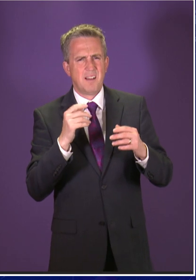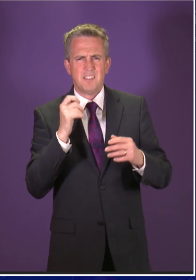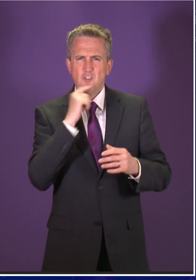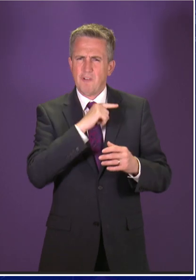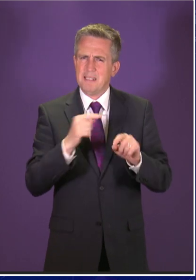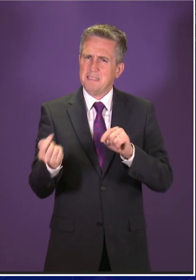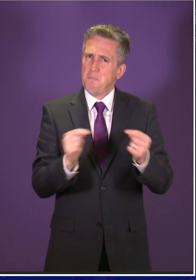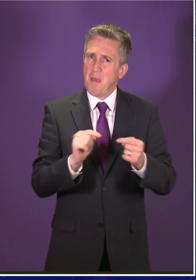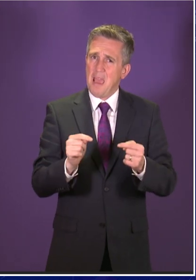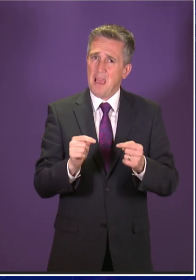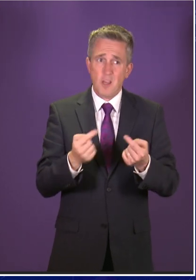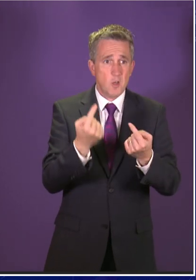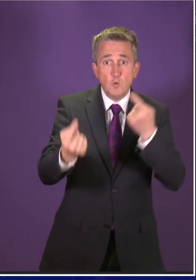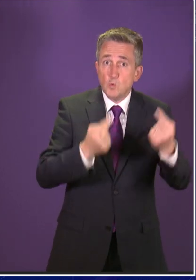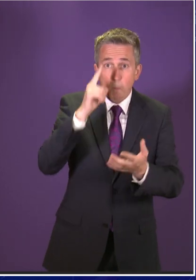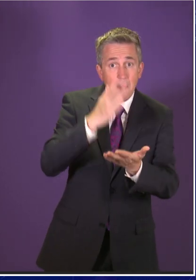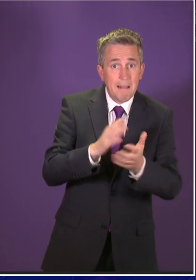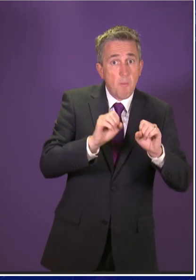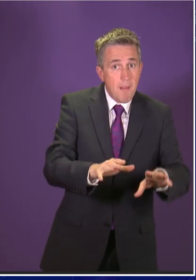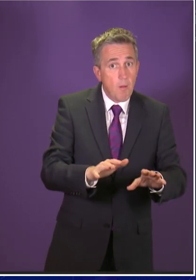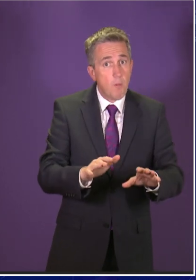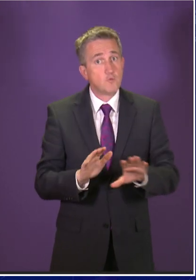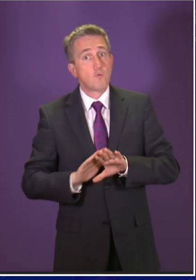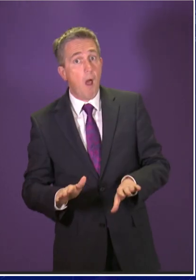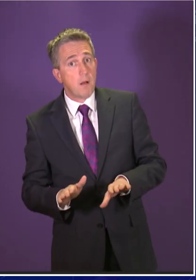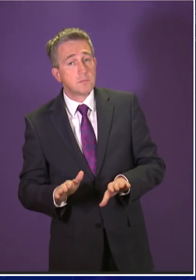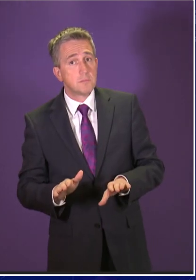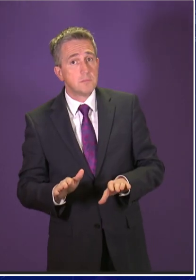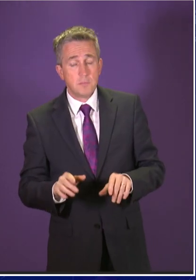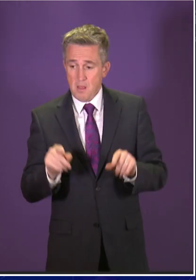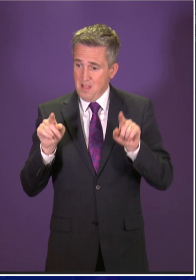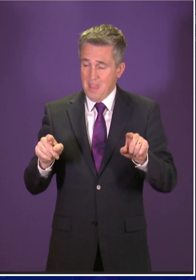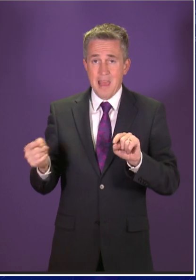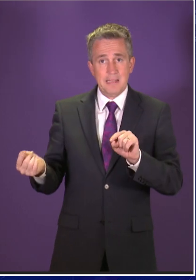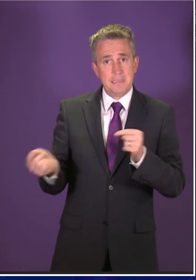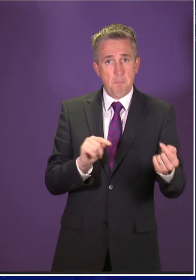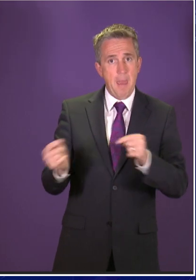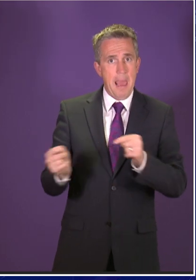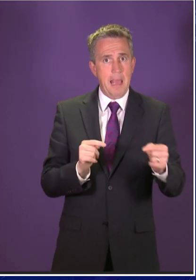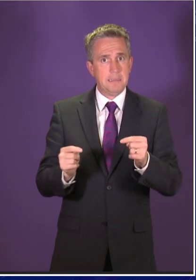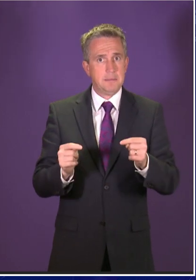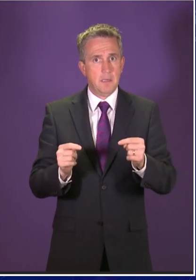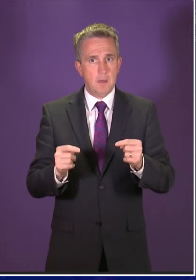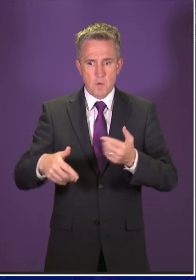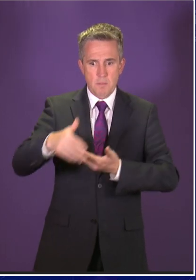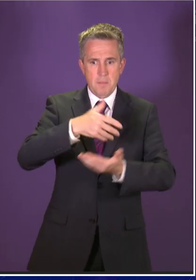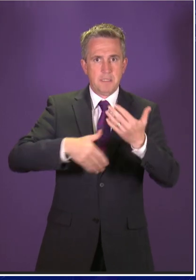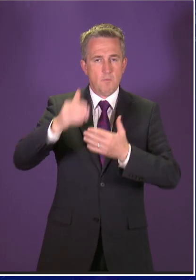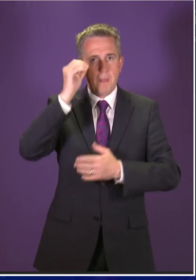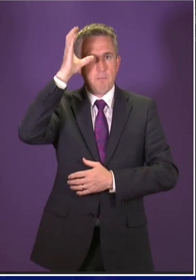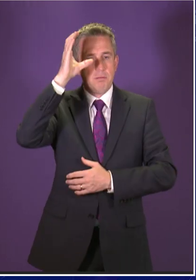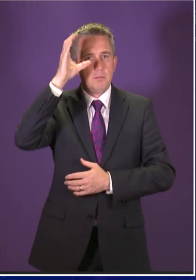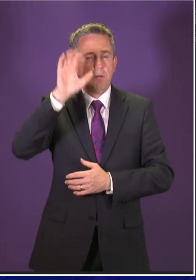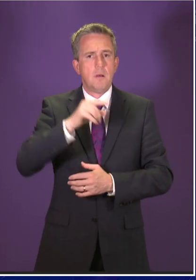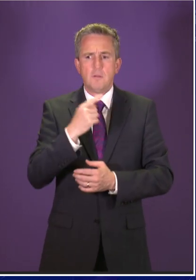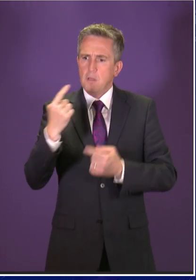on your own faith. Do you believe in miracles or do you not believe in miracles? But it was the kind of debate that was really at the front lines of the Enlightenment, because it was a debate about the